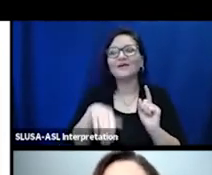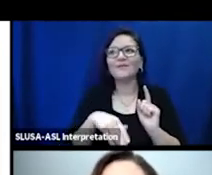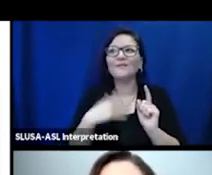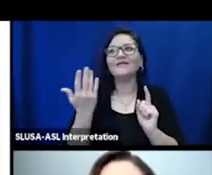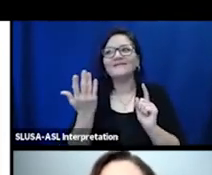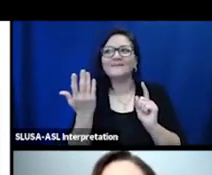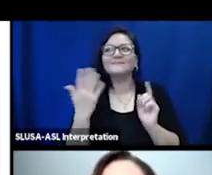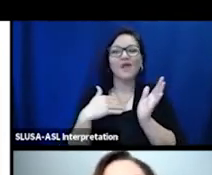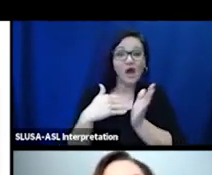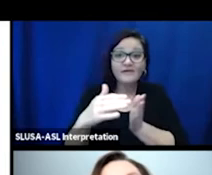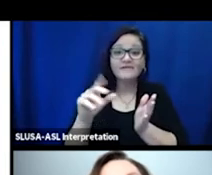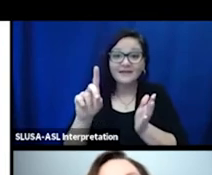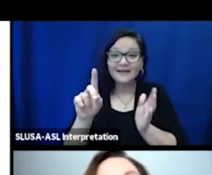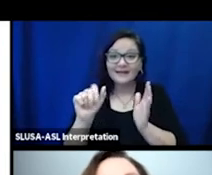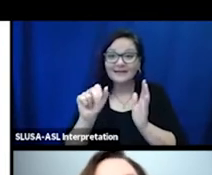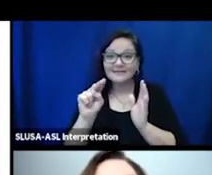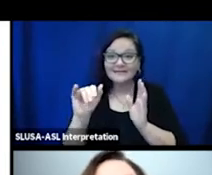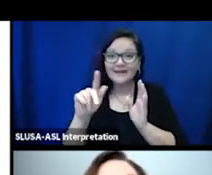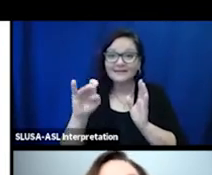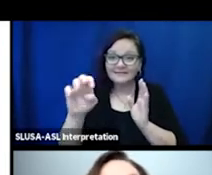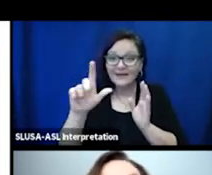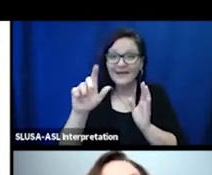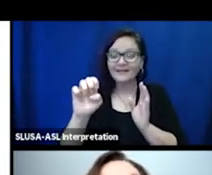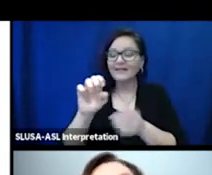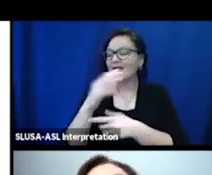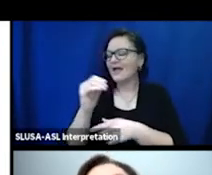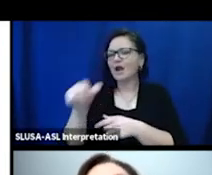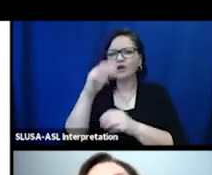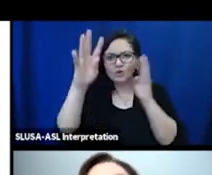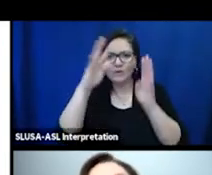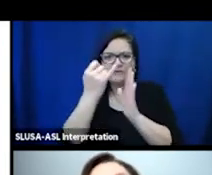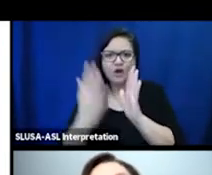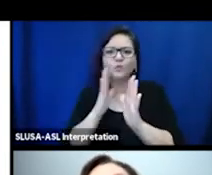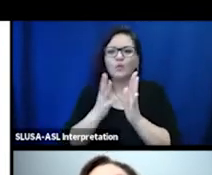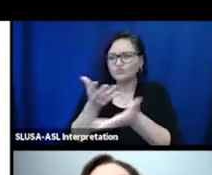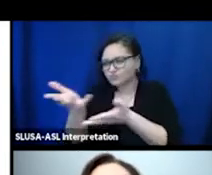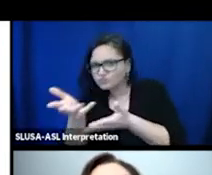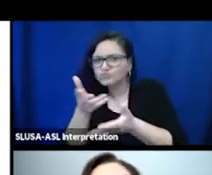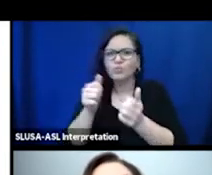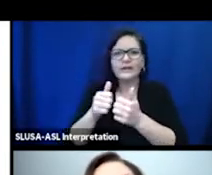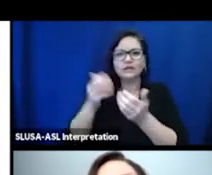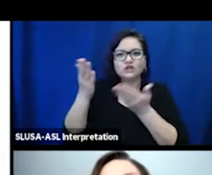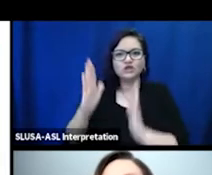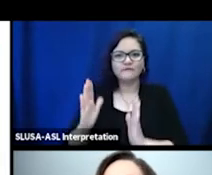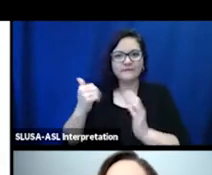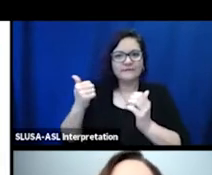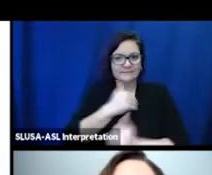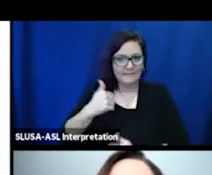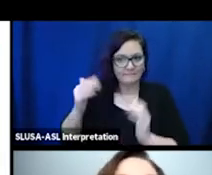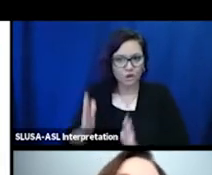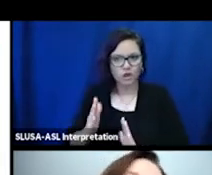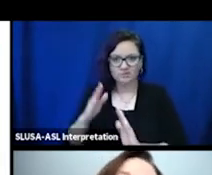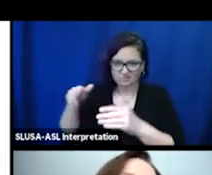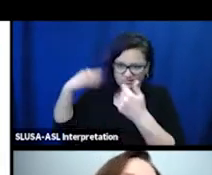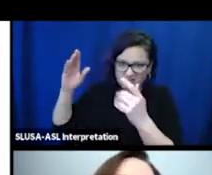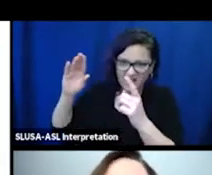often Danielle and other creative arts therapists, they will work with the service member almost exclusively. Sometimes families